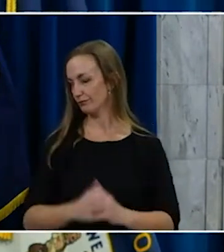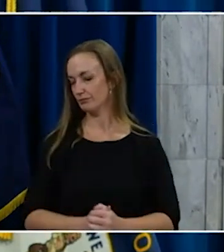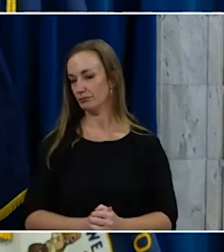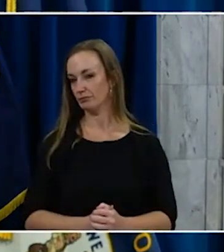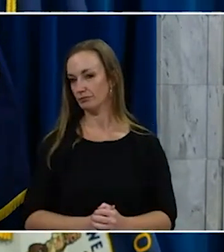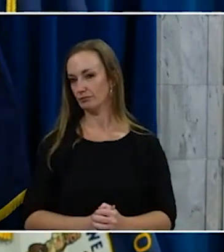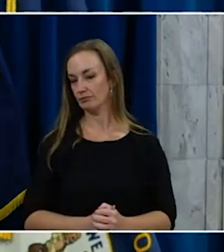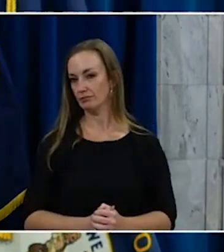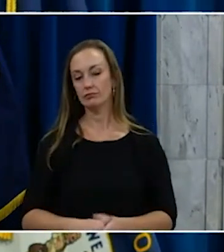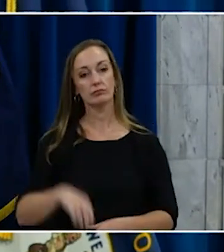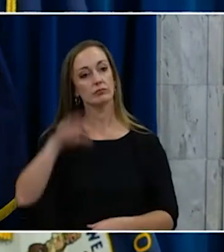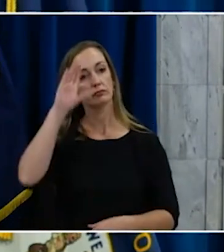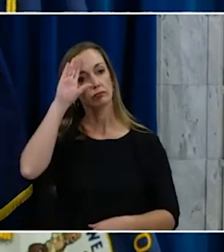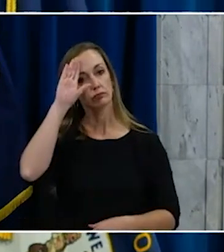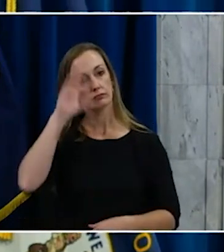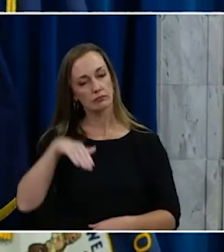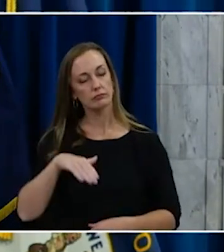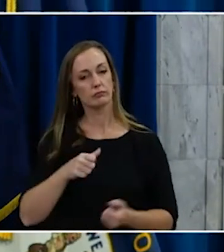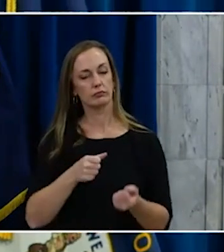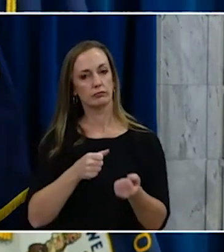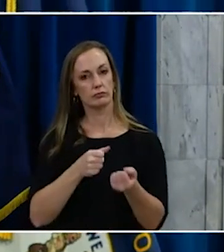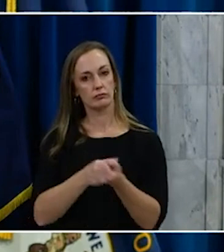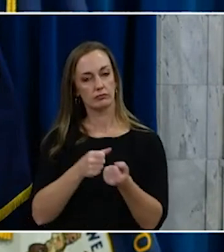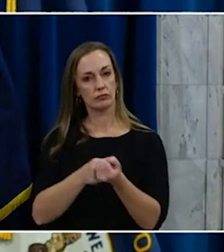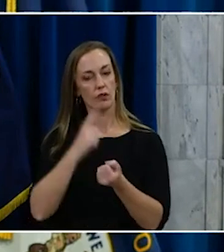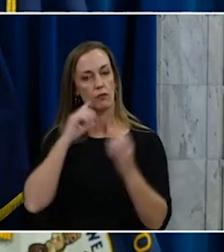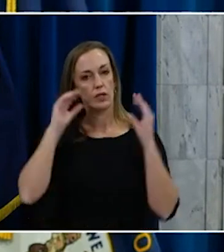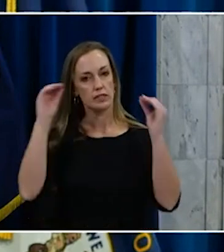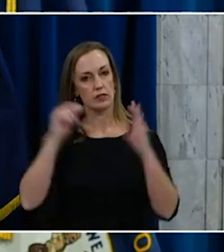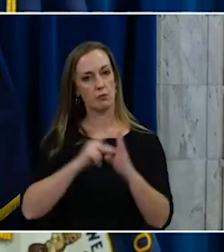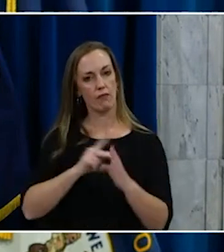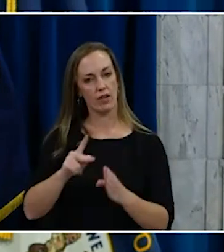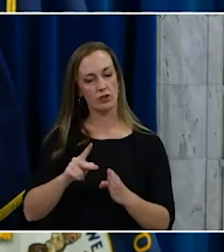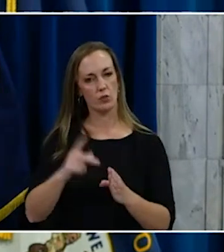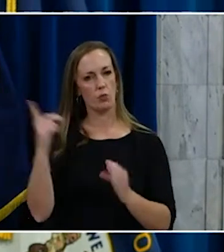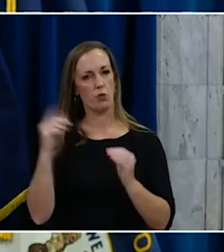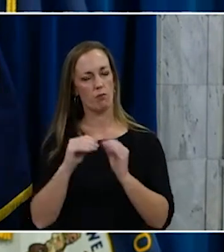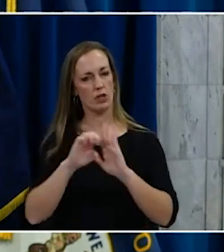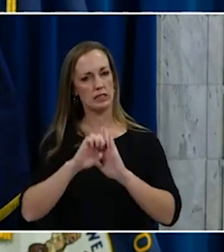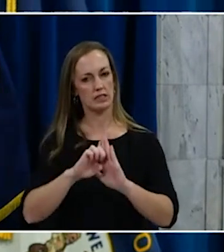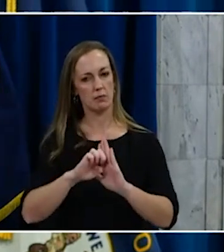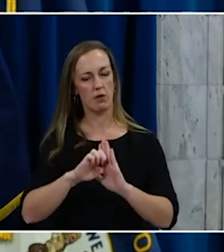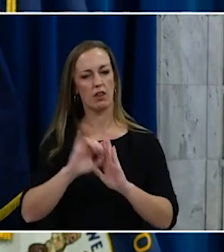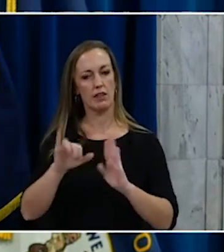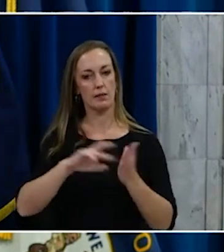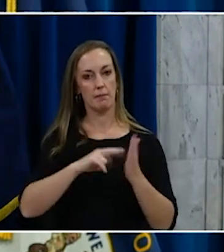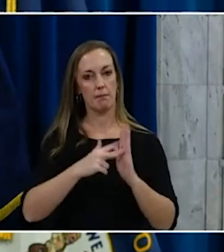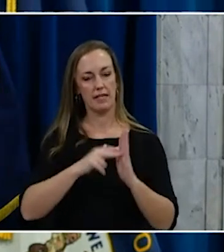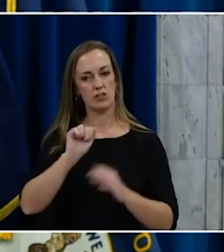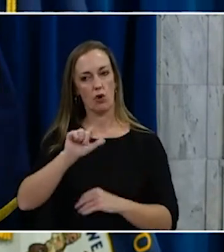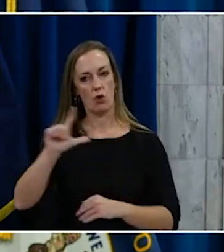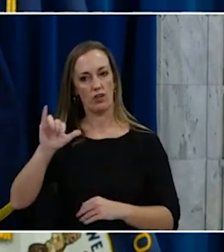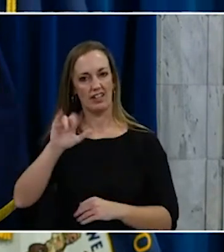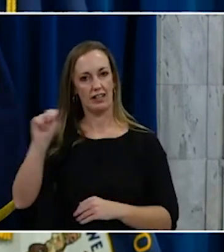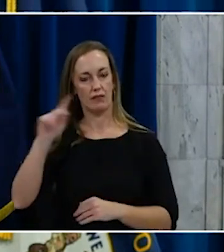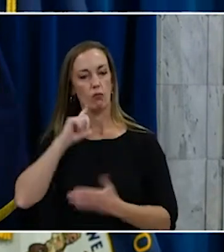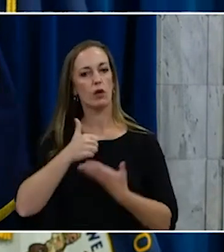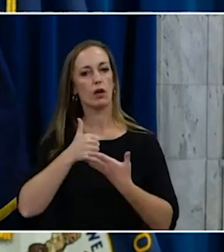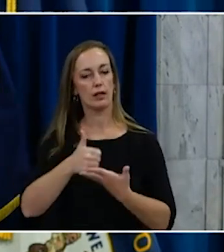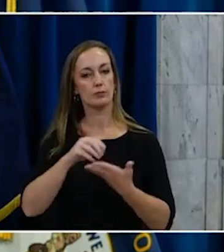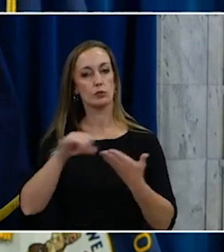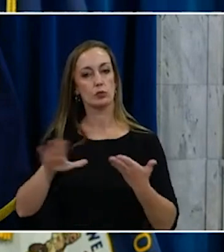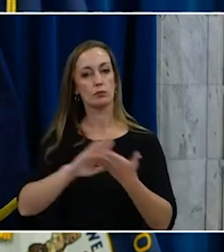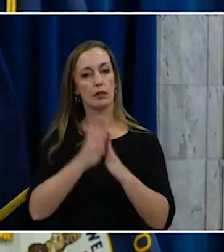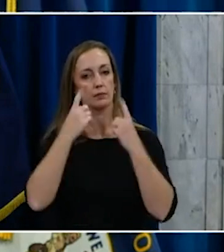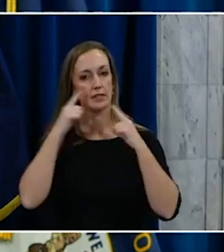We know that her support for the teaching profession is another example of what it means to be all in to help our students